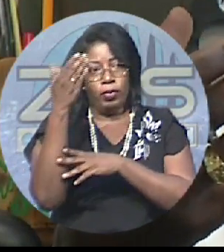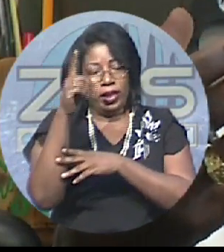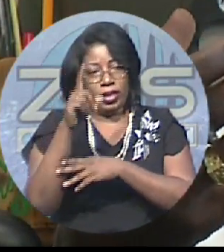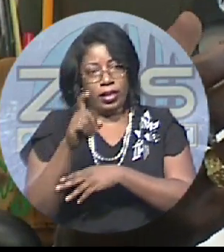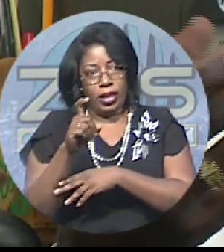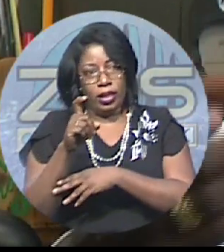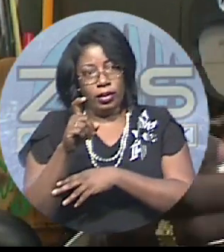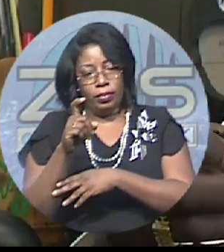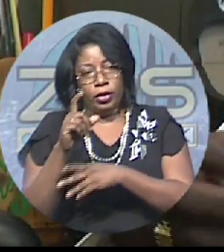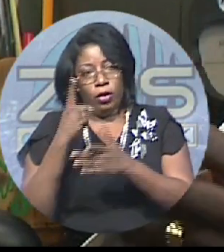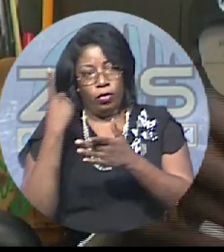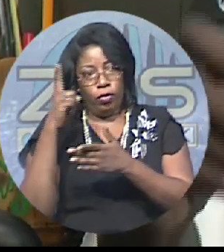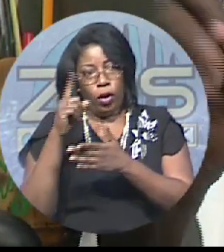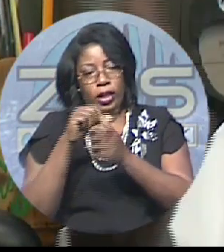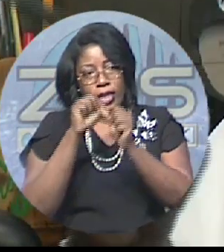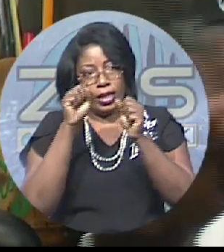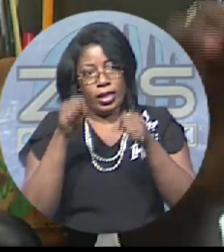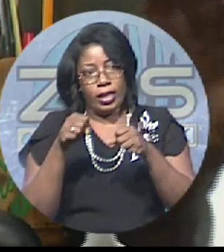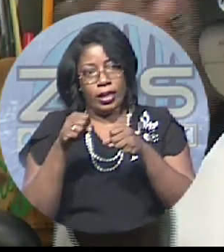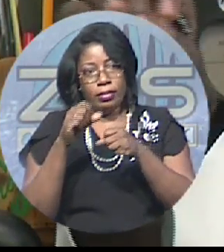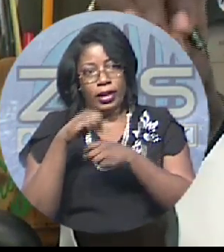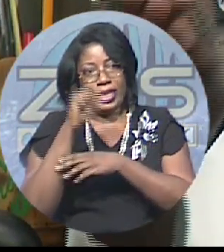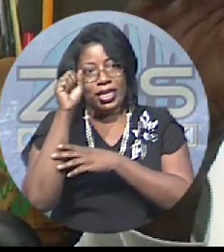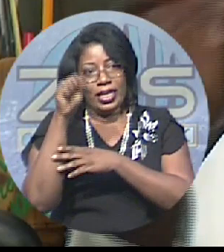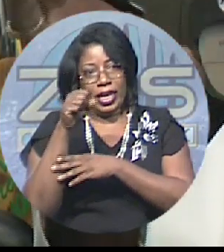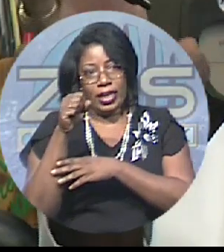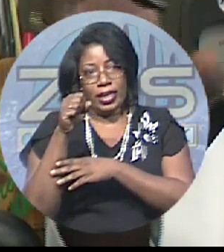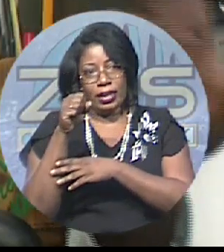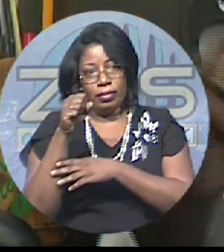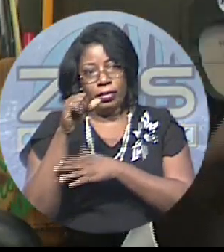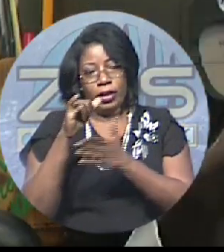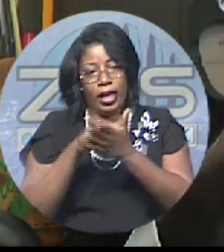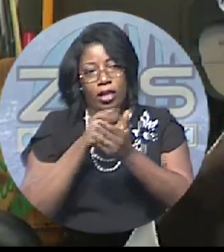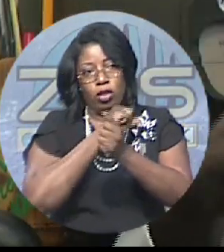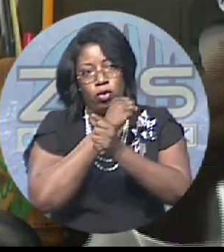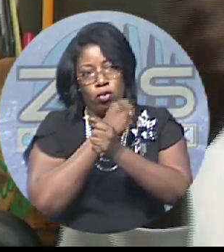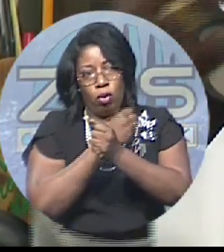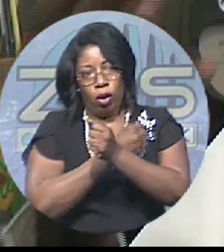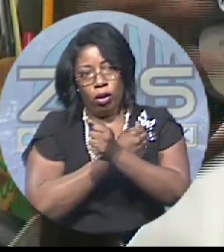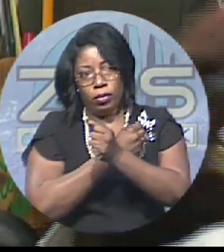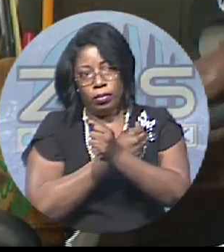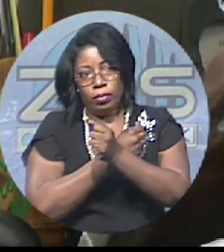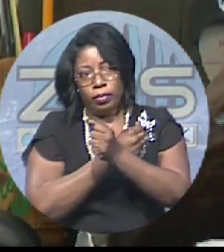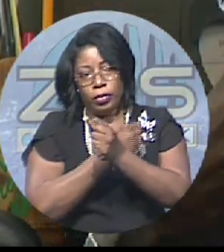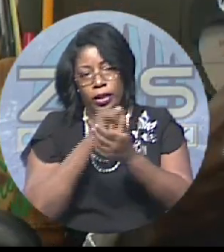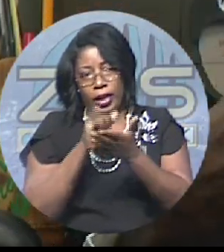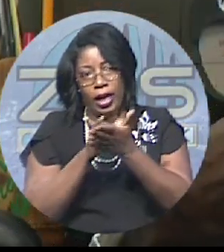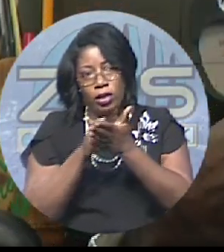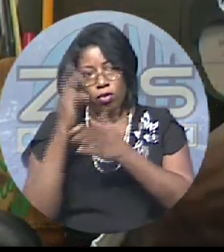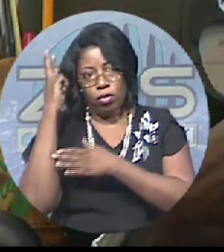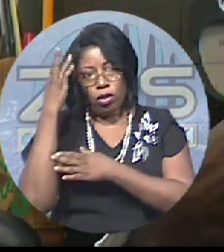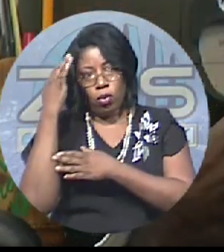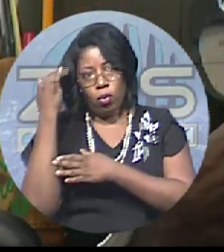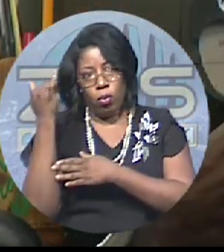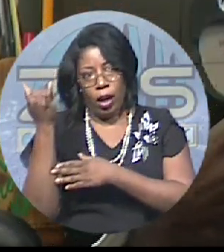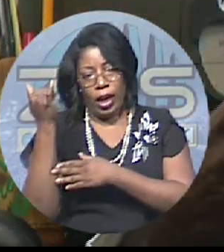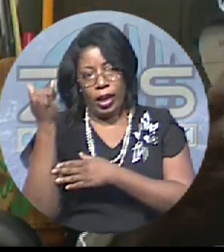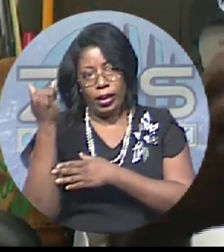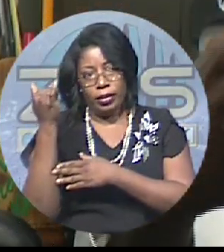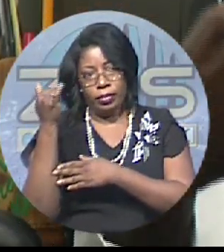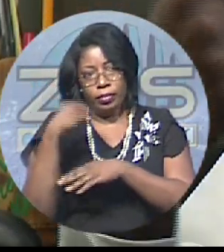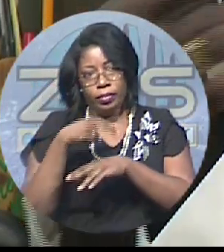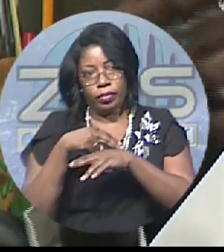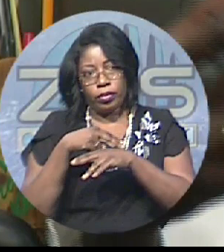intensification of these systems. So yes, that is a very strong possibility, and that is one of the reasons why nations around the